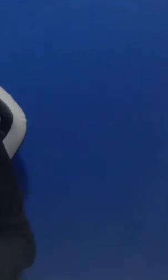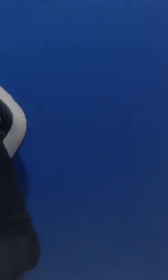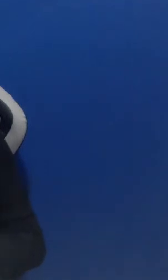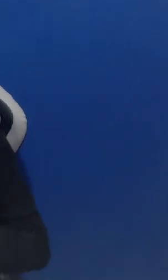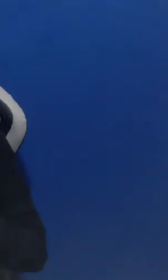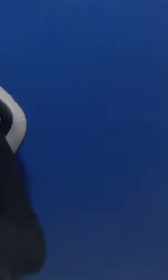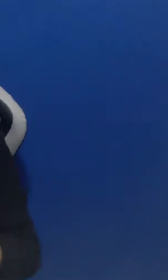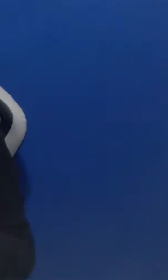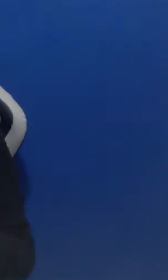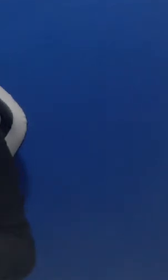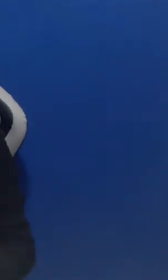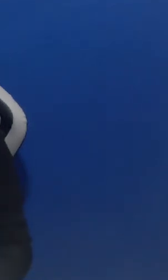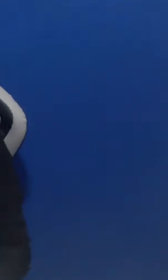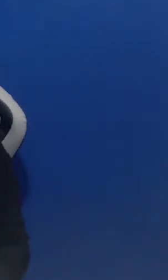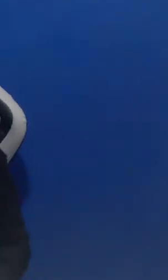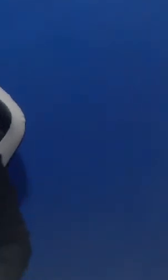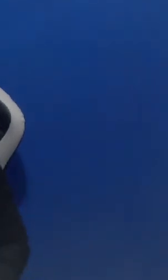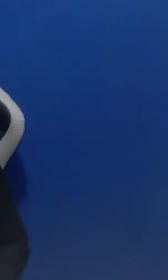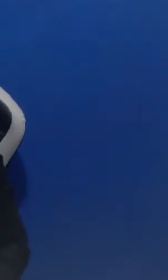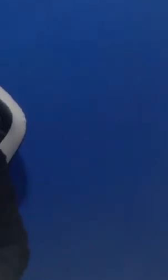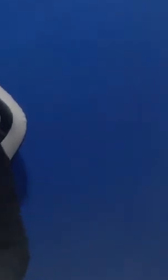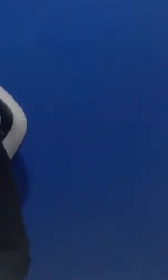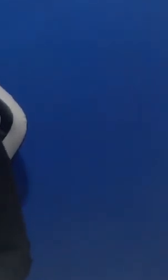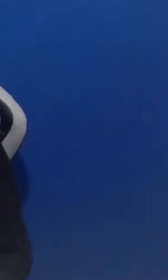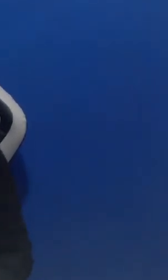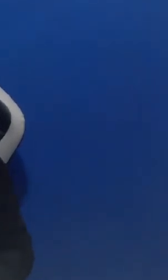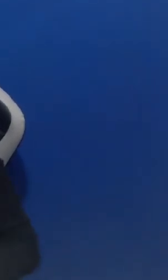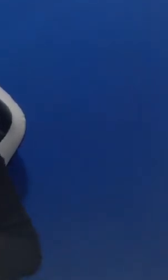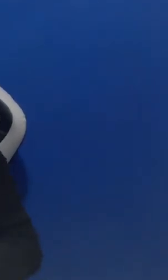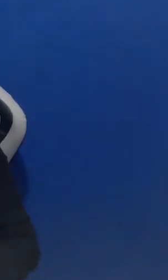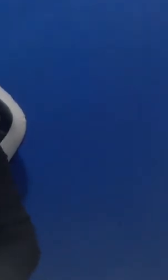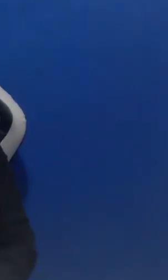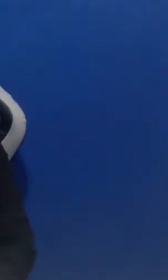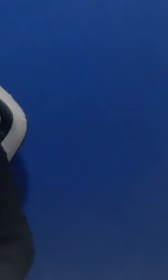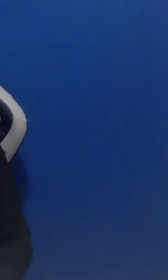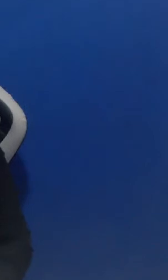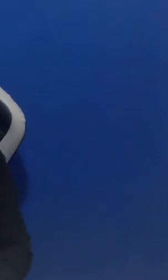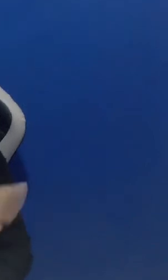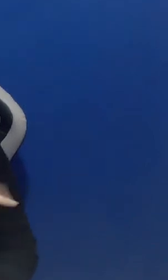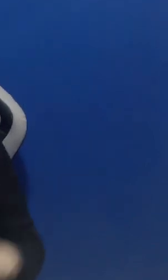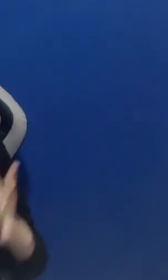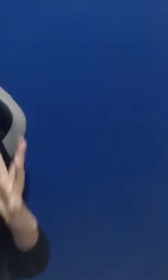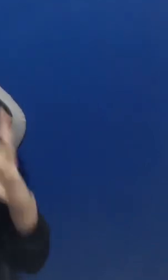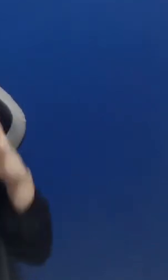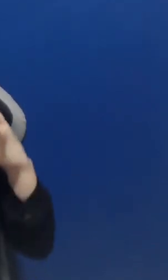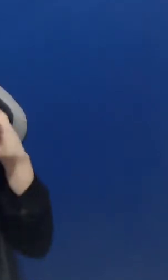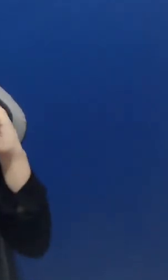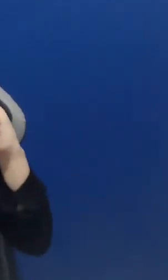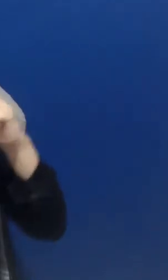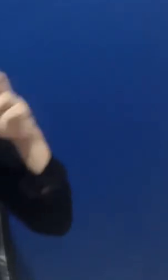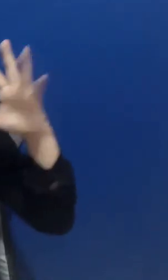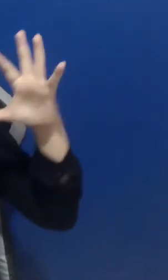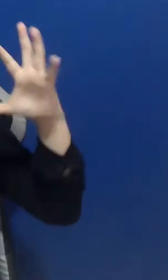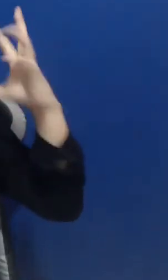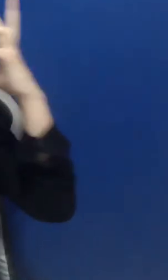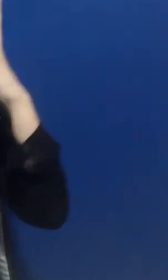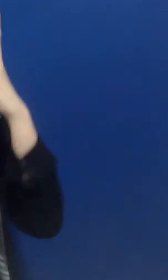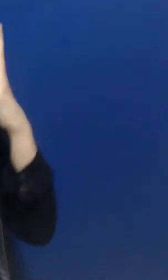of psychosis with hallucinations, command hallucinations, and so on and so forth. And I think this is